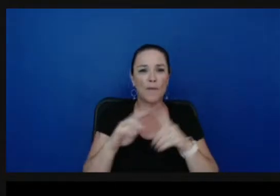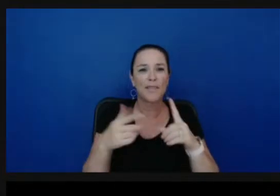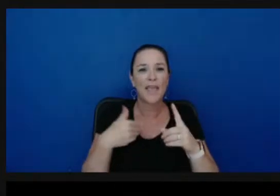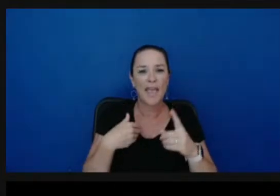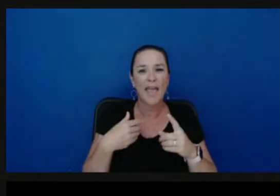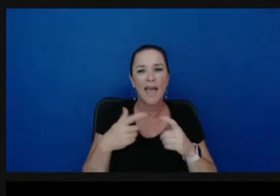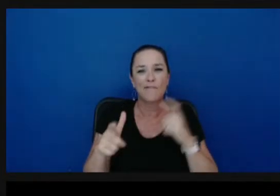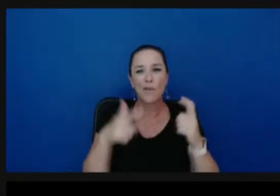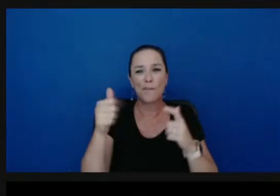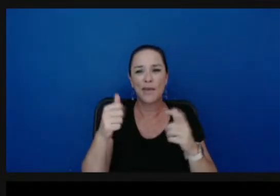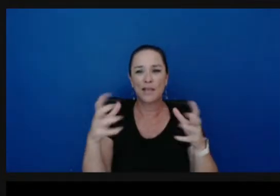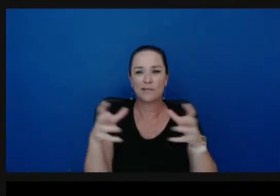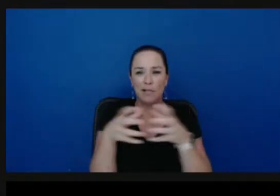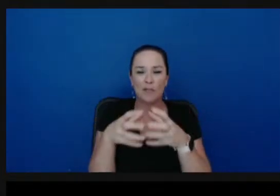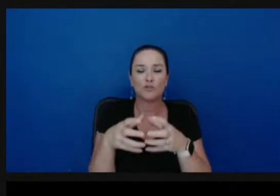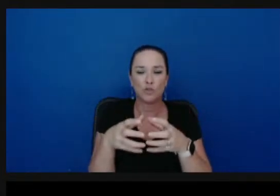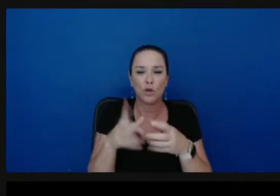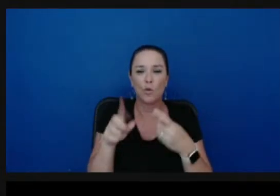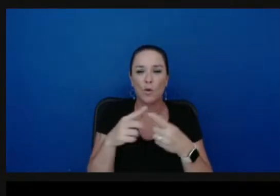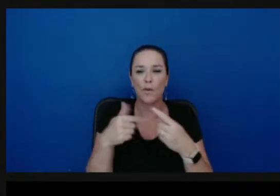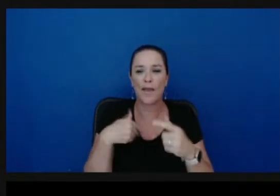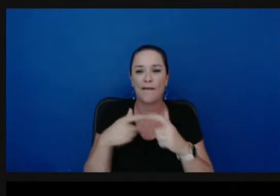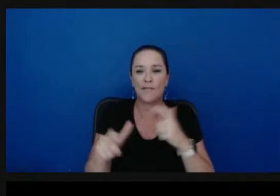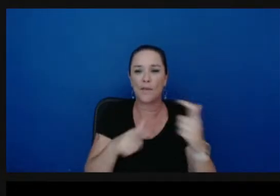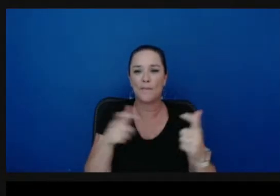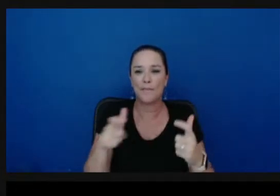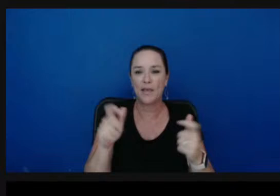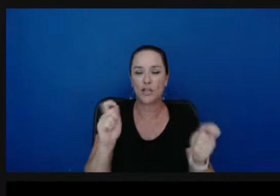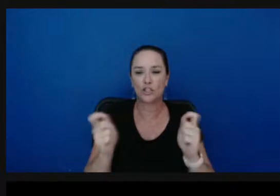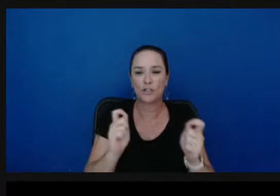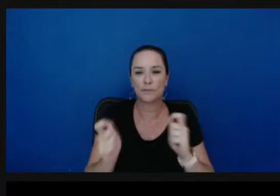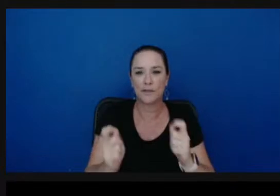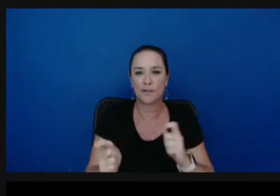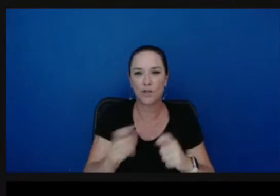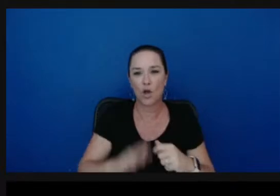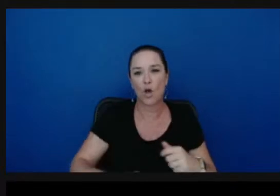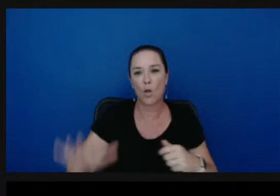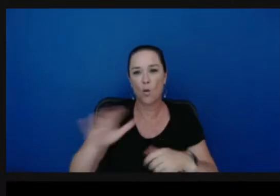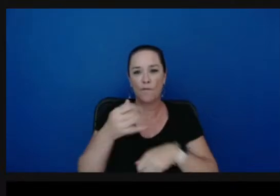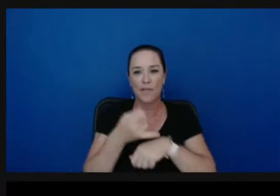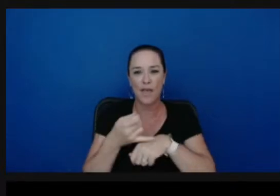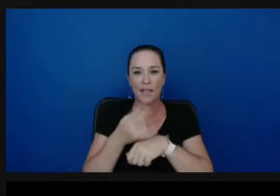even as we have big adjustments all across the island for all different reasons.